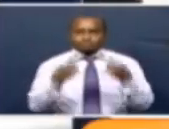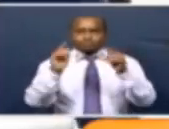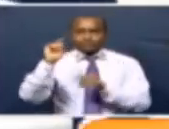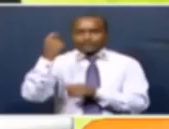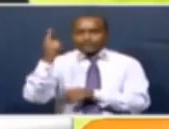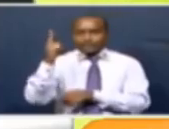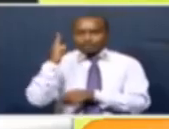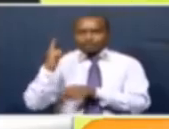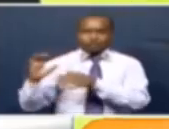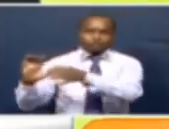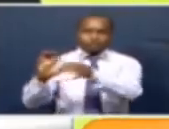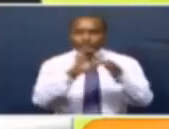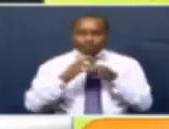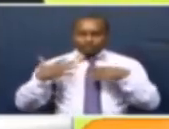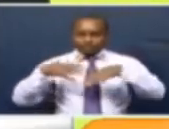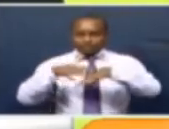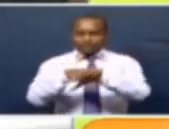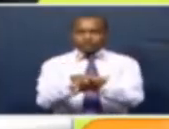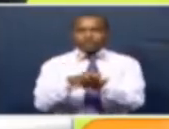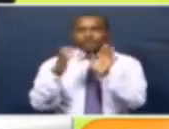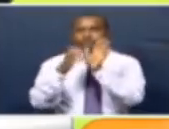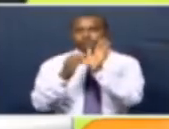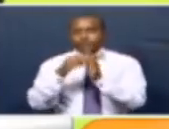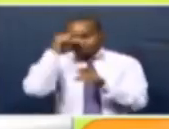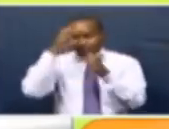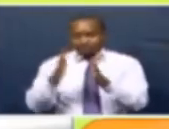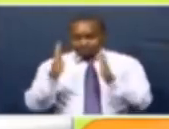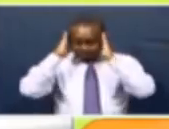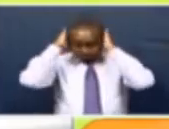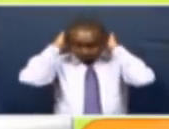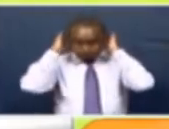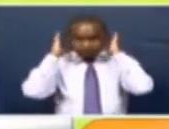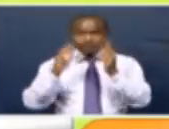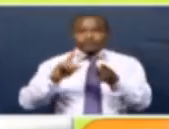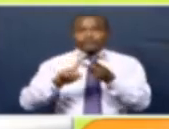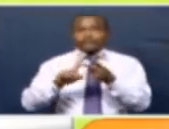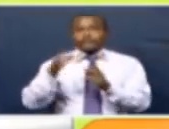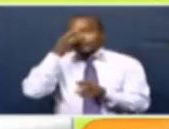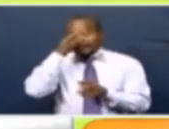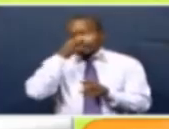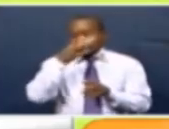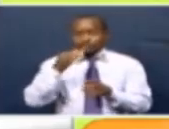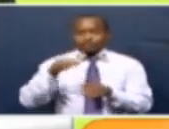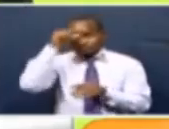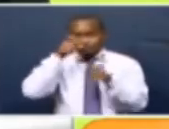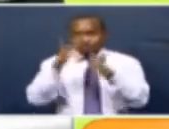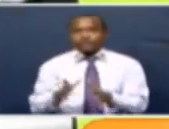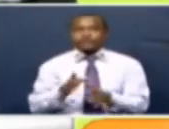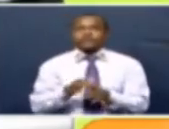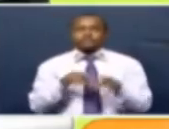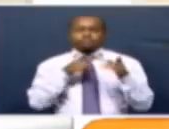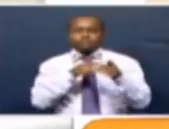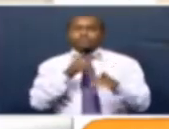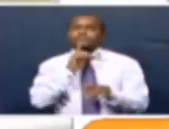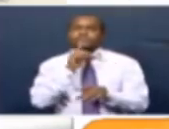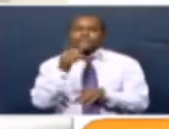on cohesion and integration. Machakos Governor Alfred Mutua and his Nyeri counterpart Mutahi Kahiga also condemned the musicians, saying the